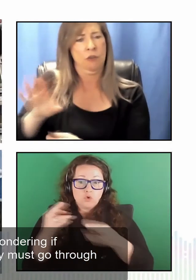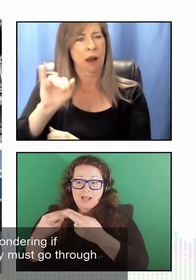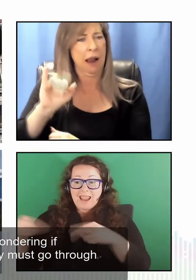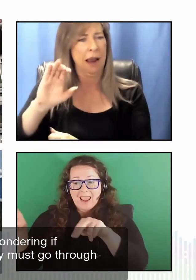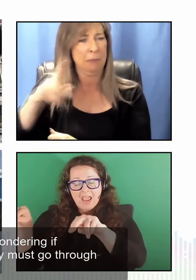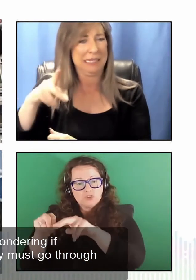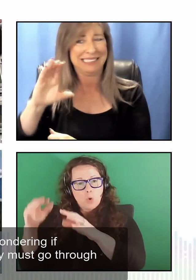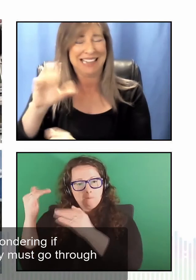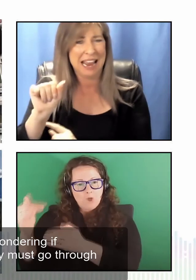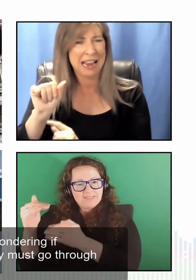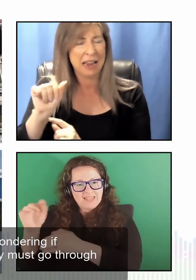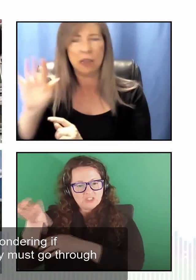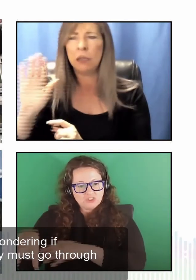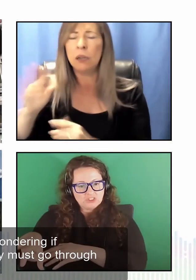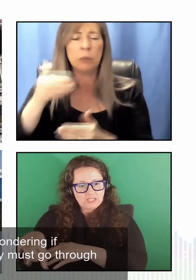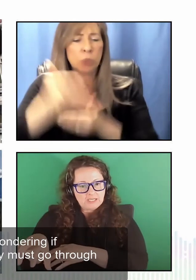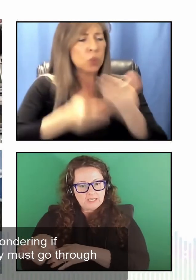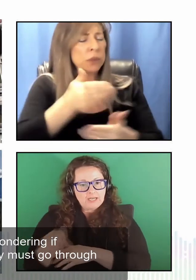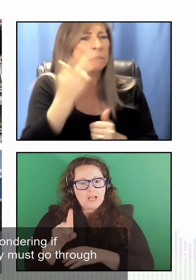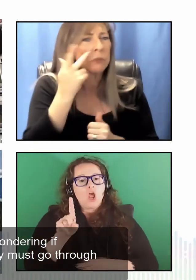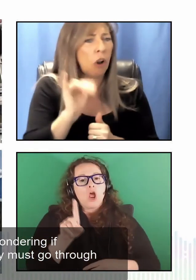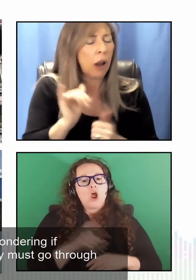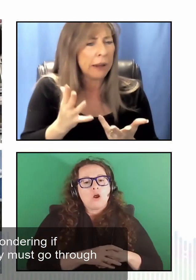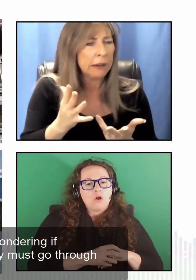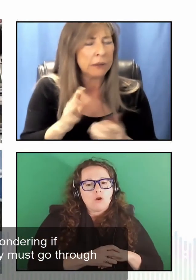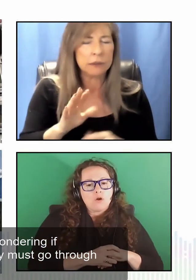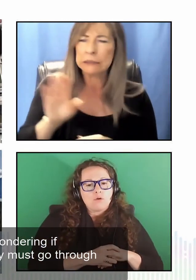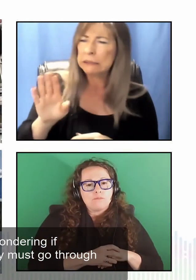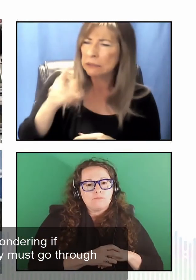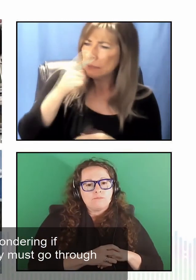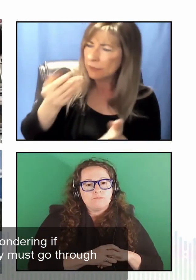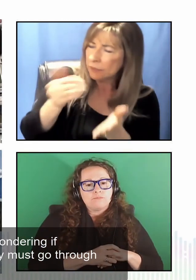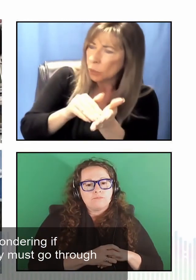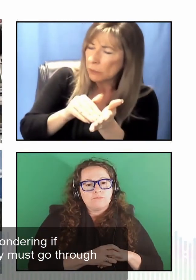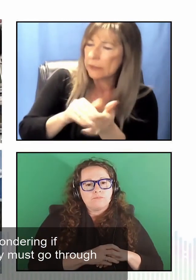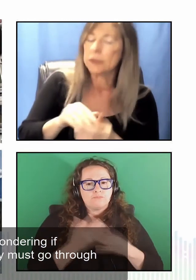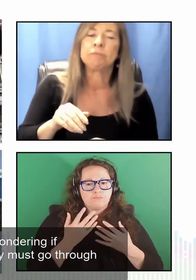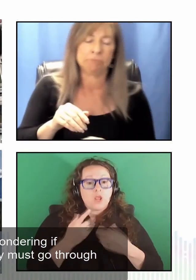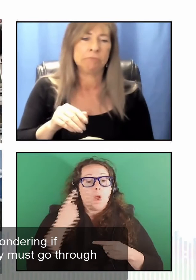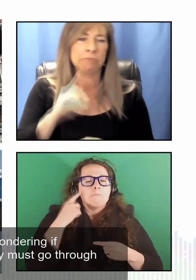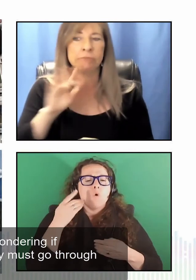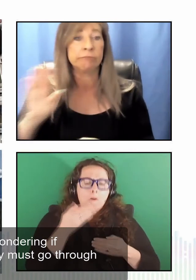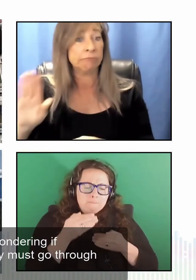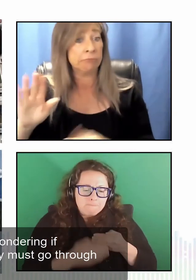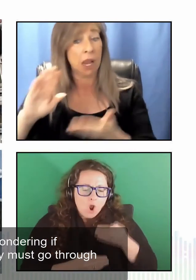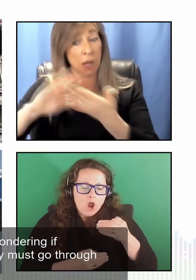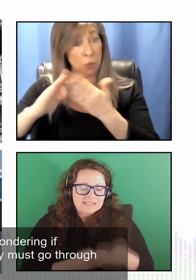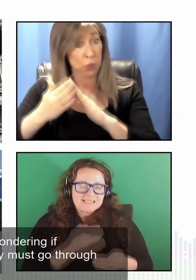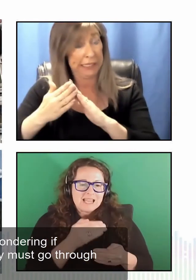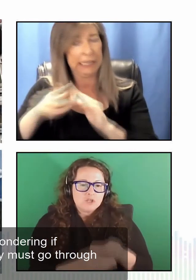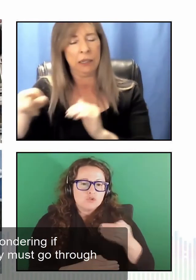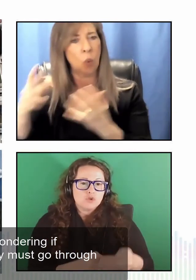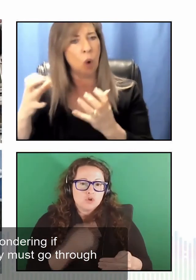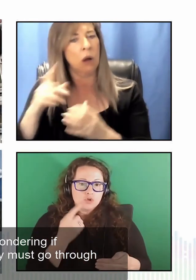What? Sorry, repeat that last The question from the audience member is what the process is for a community to gain recognition